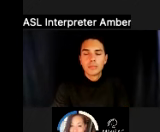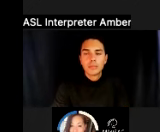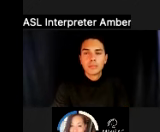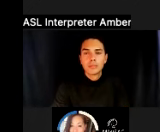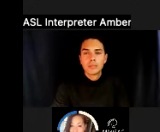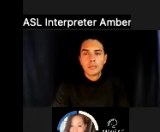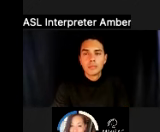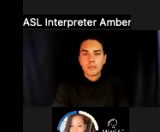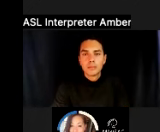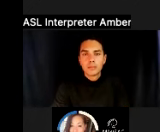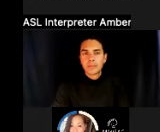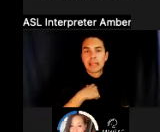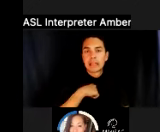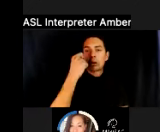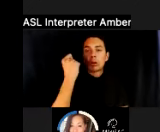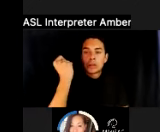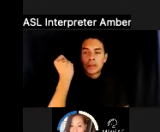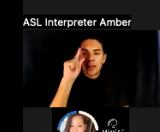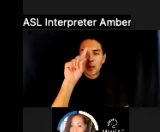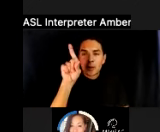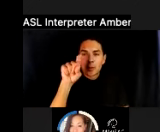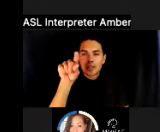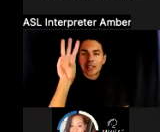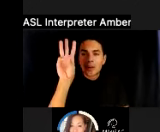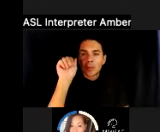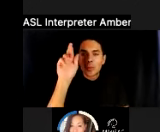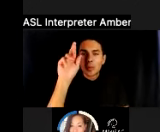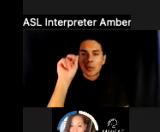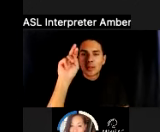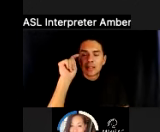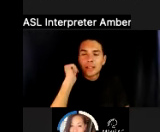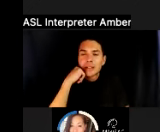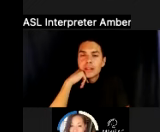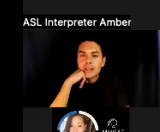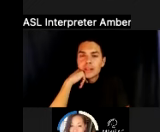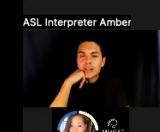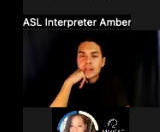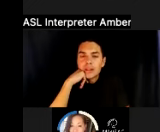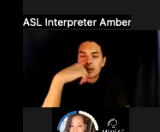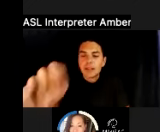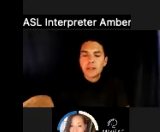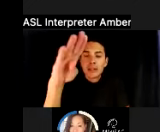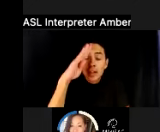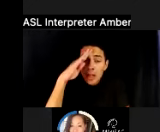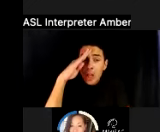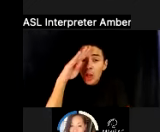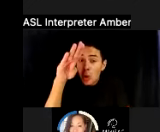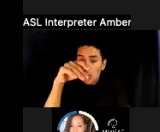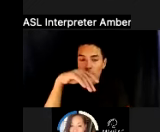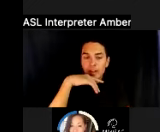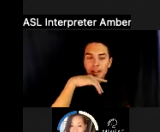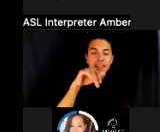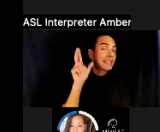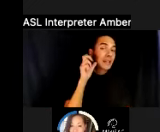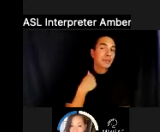I just don't understand the question of the warrant. Hello, Hello? can you hear